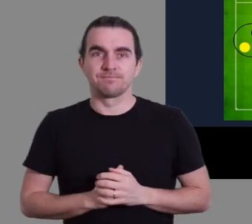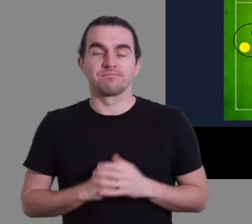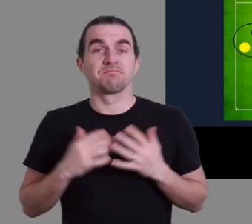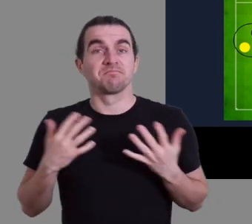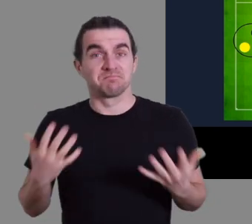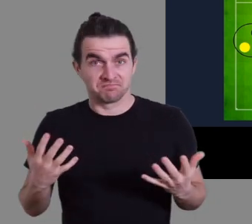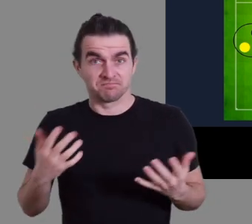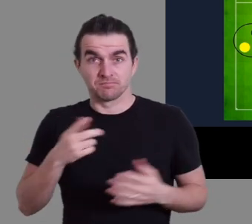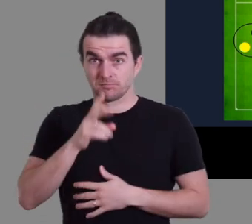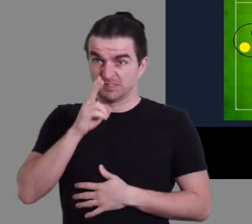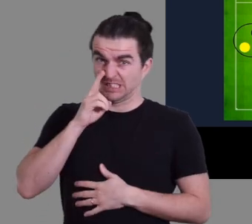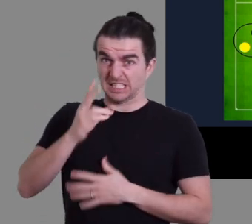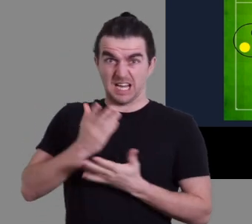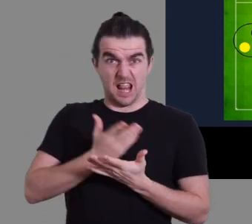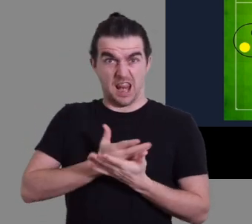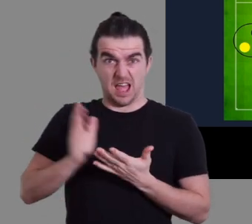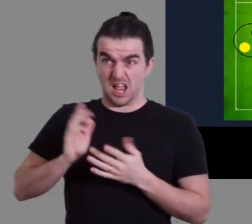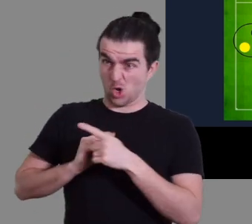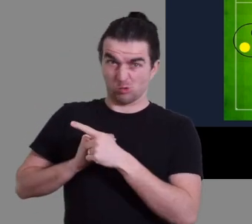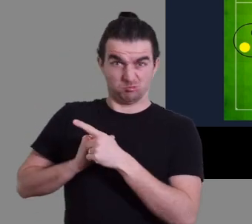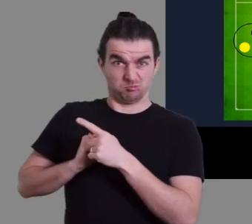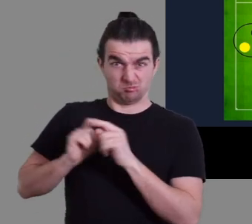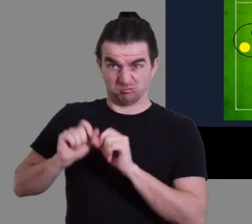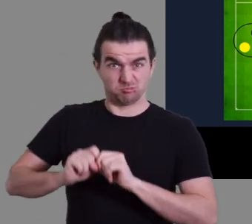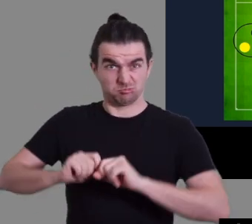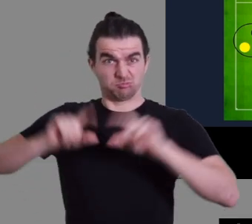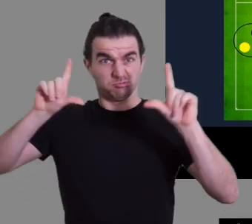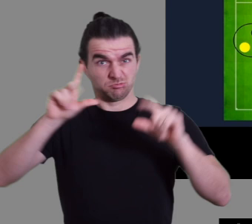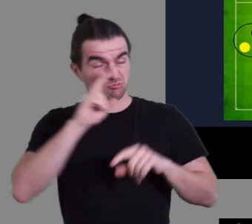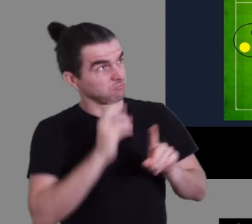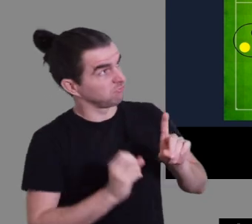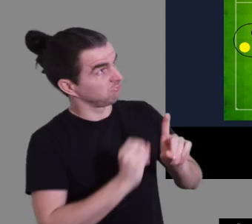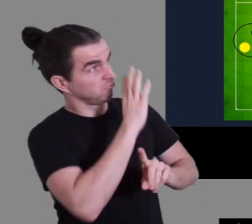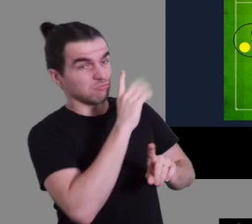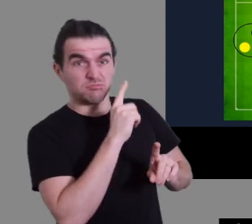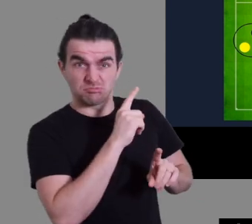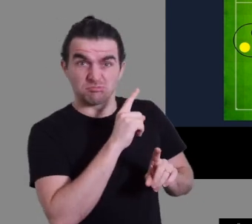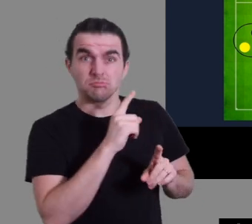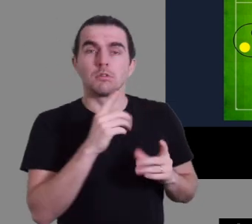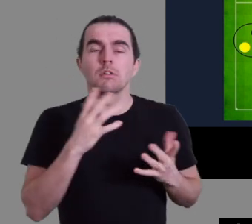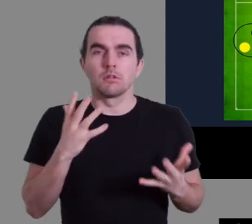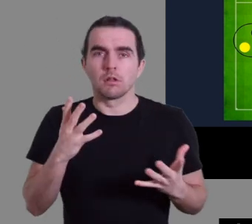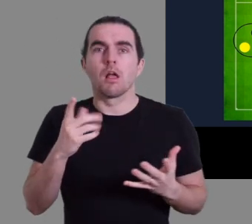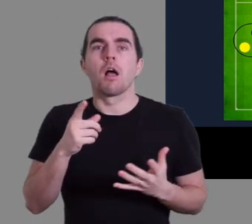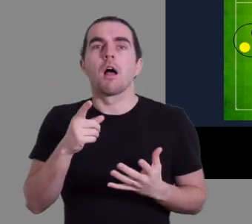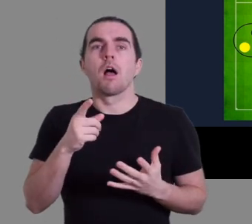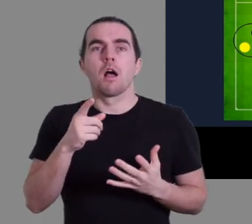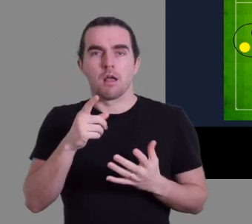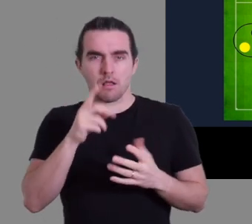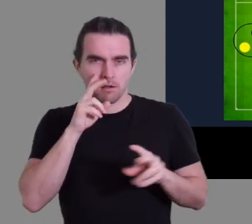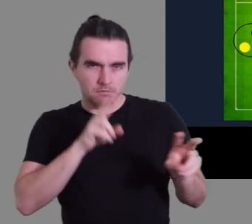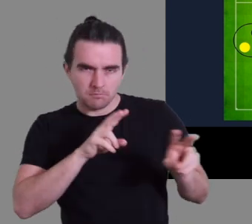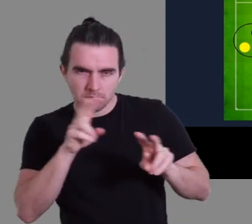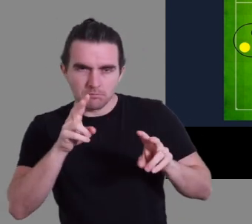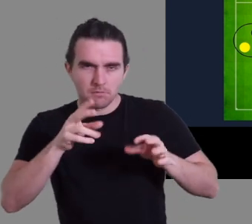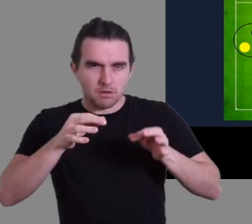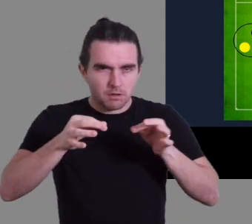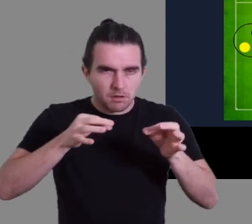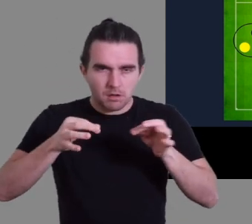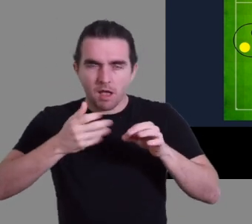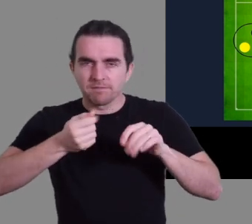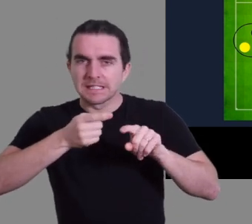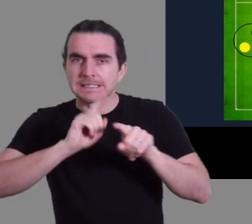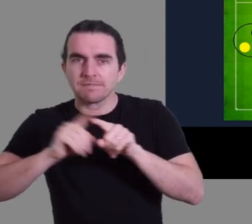So in that sense, Bish, you can see here we're looking on the left, where it's very much looking at the broad picture, where we'll look at all the tactics, the